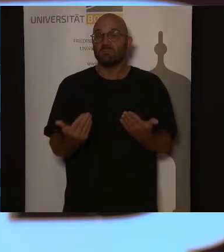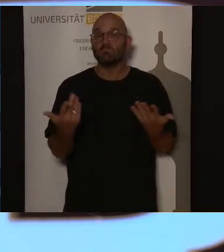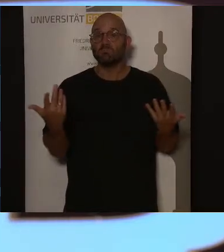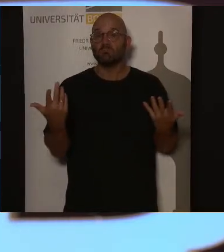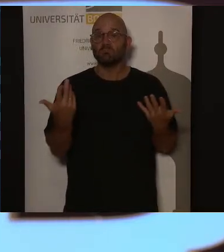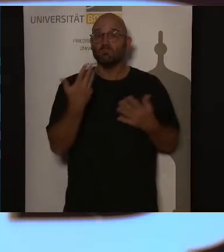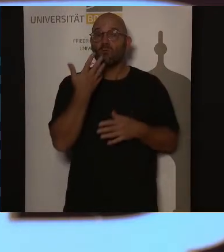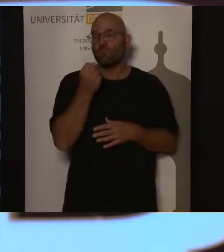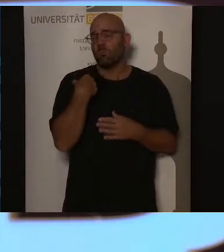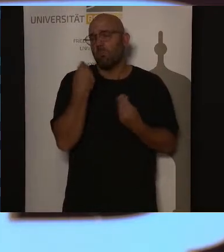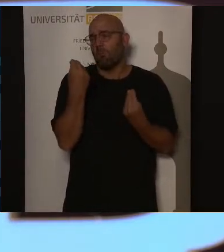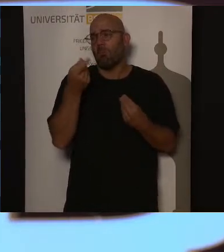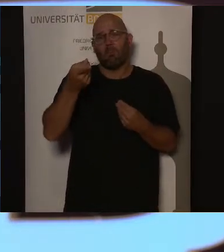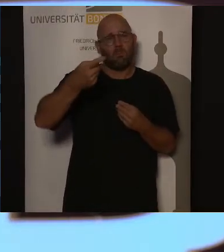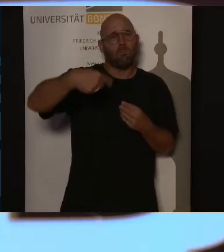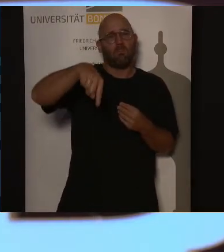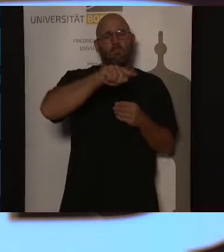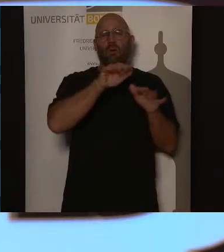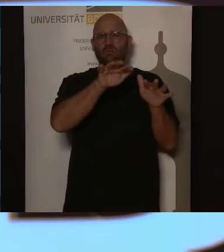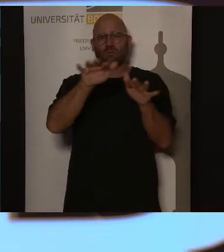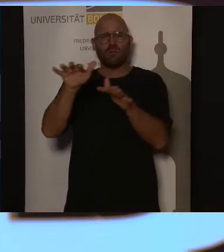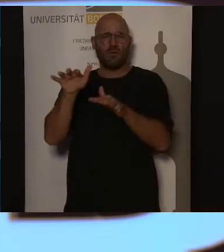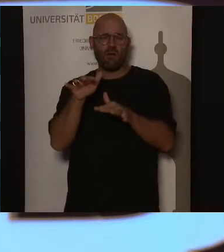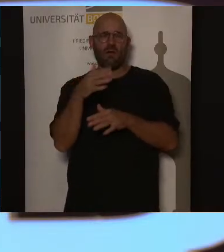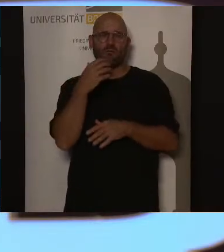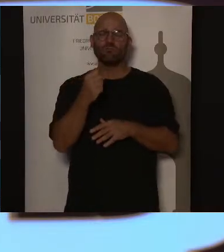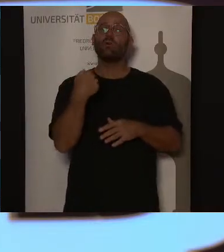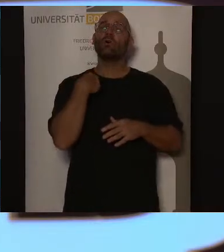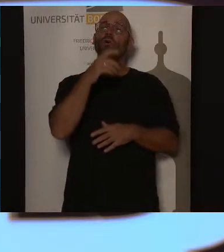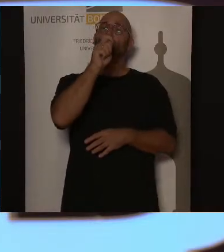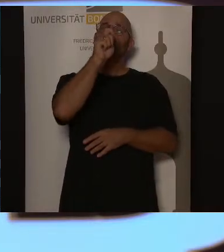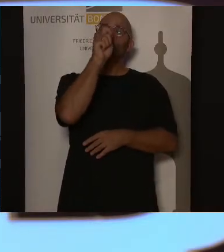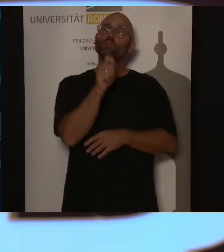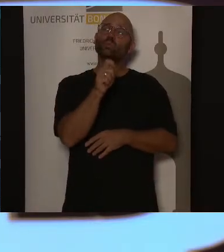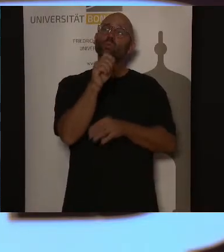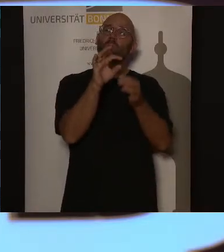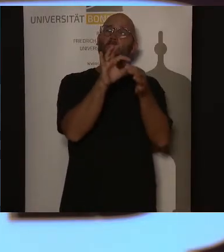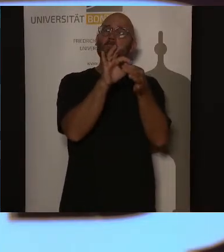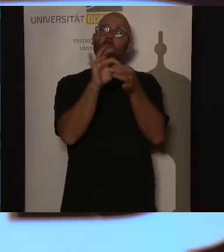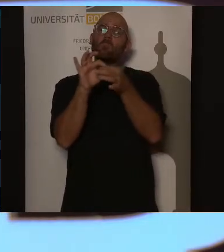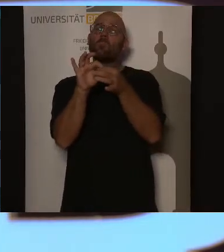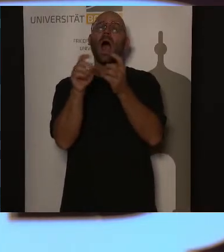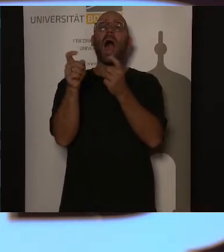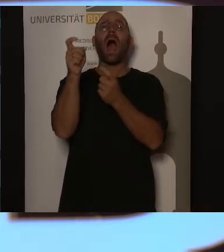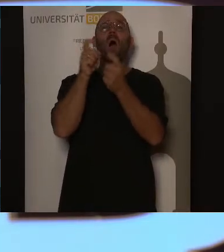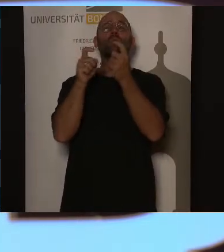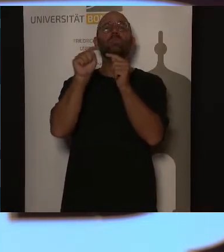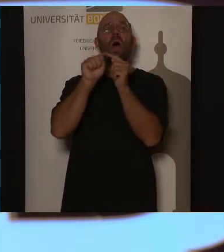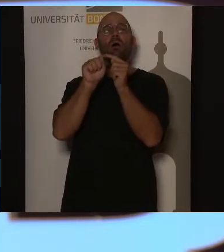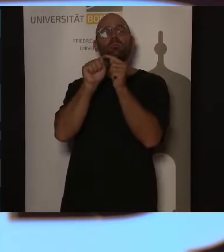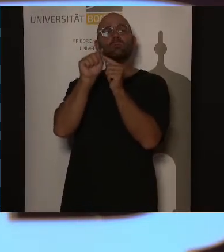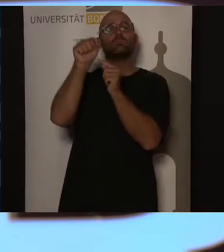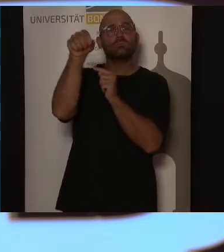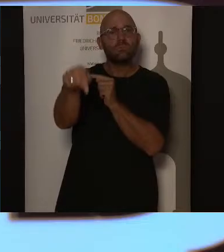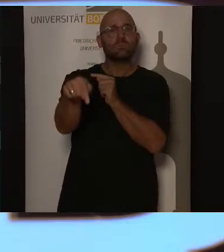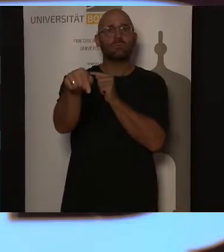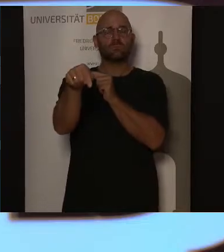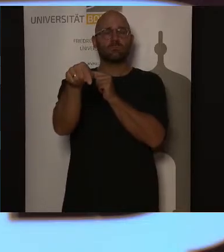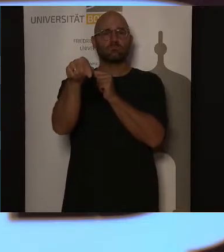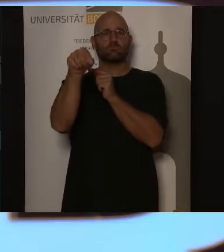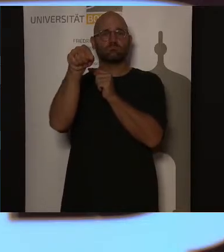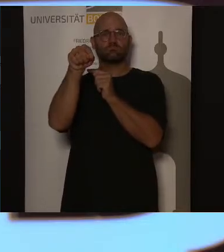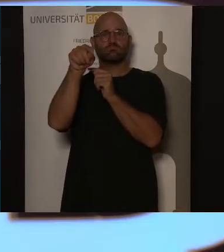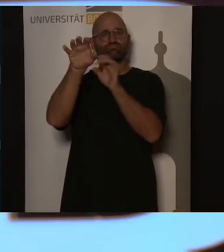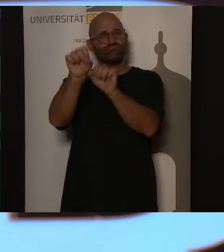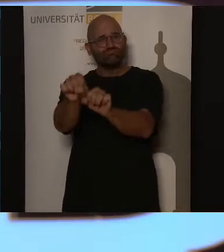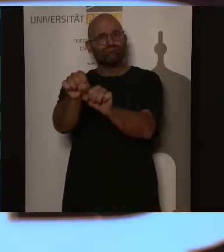what is also abundant is students' wish to combine their studies with